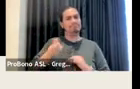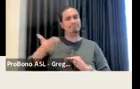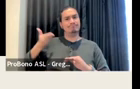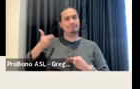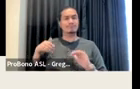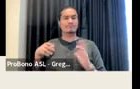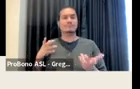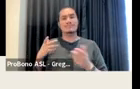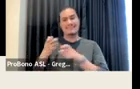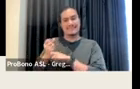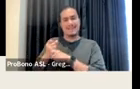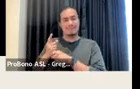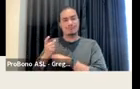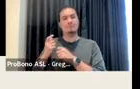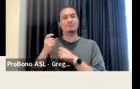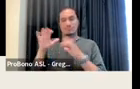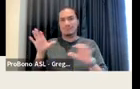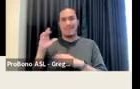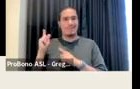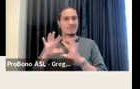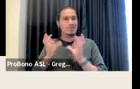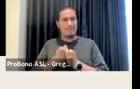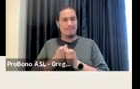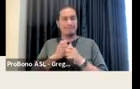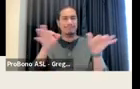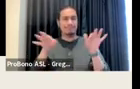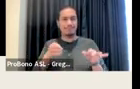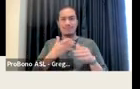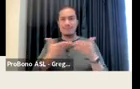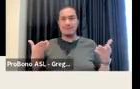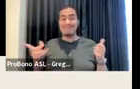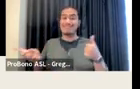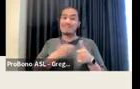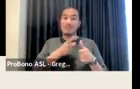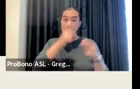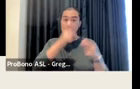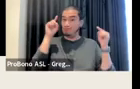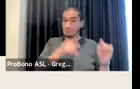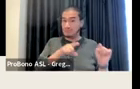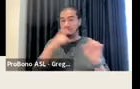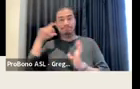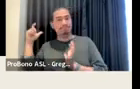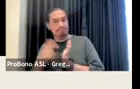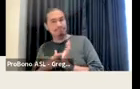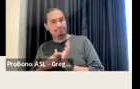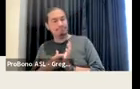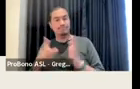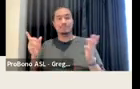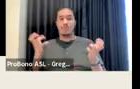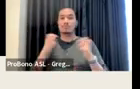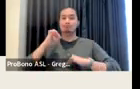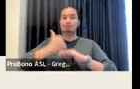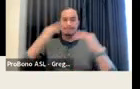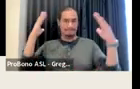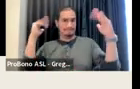And yeah, I'm excited to get into it with all of you. And we're gonna go over a couple of things. So first, disagreements and acknowledgements. I wanted to set up expectations. There is